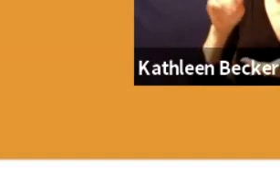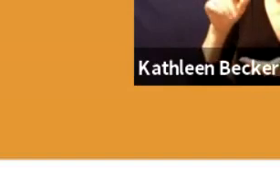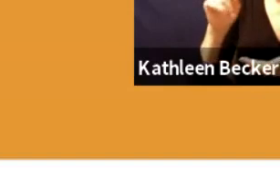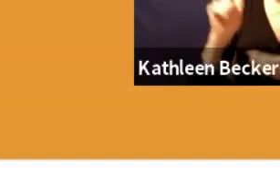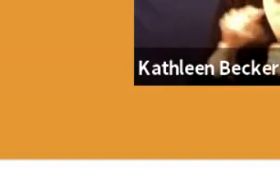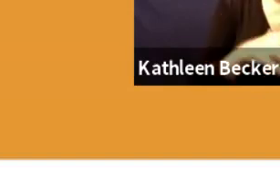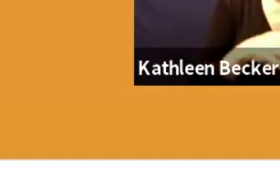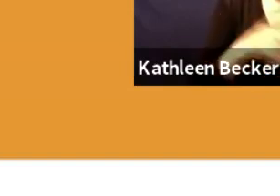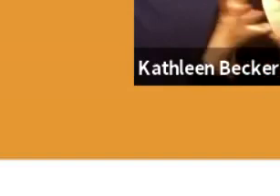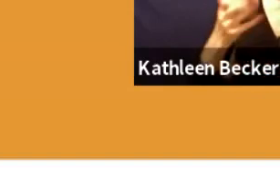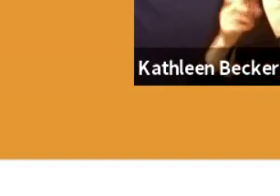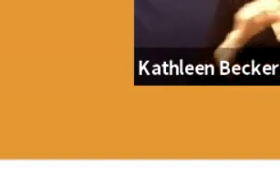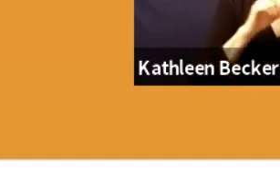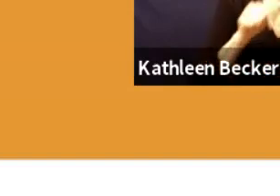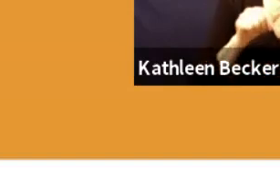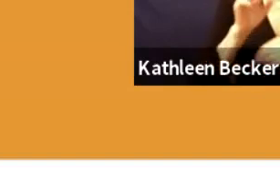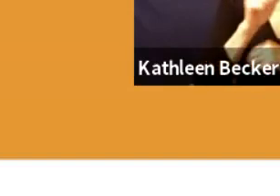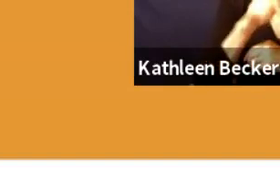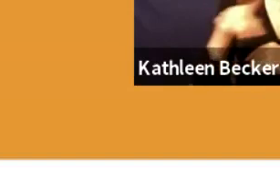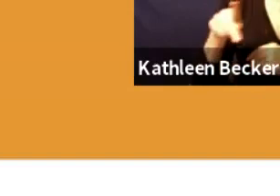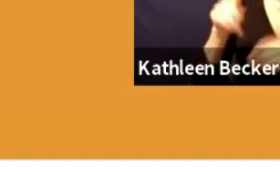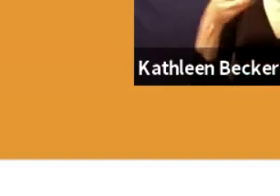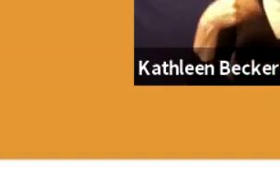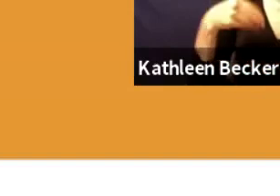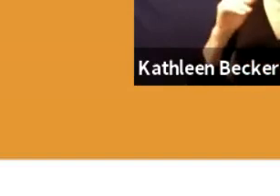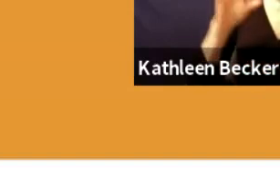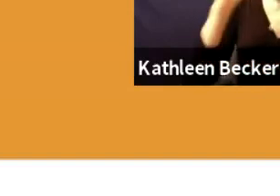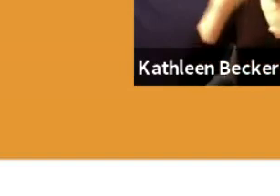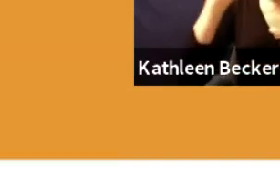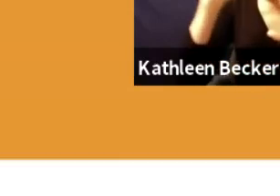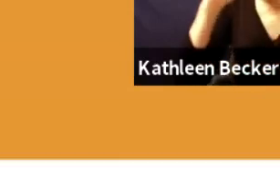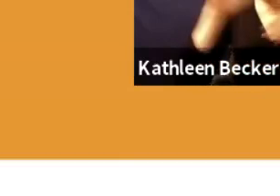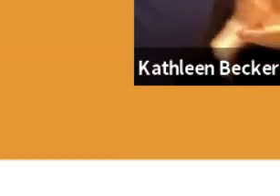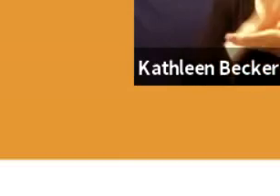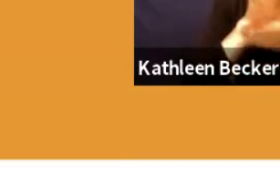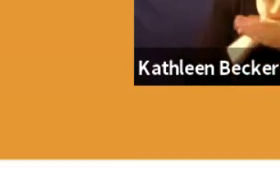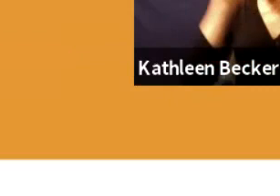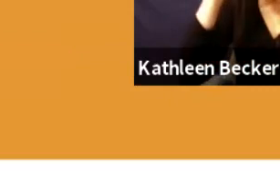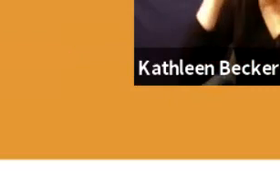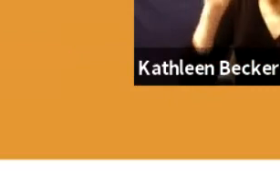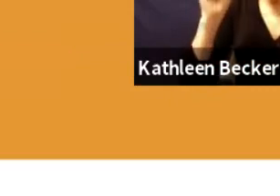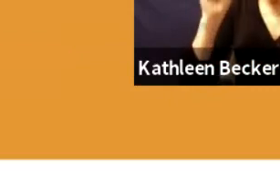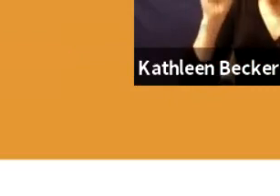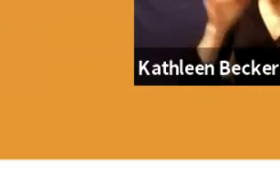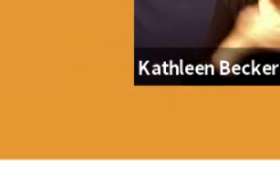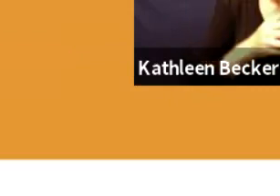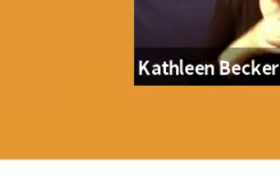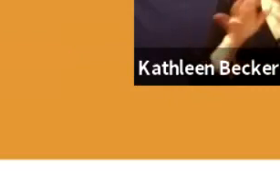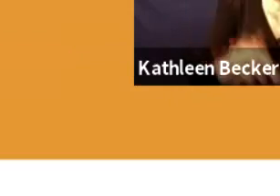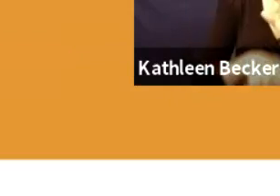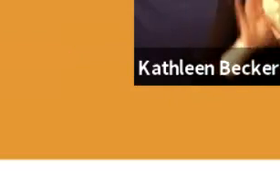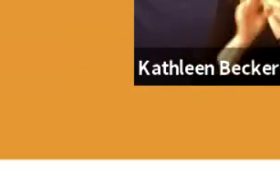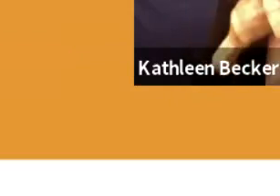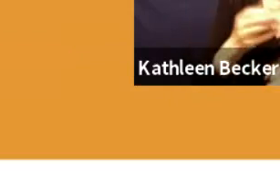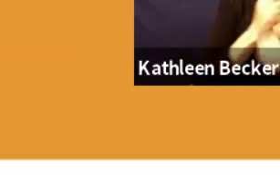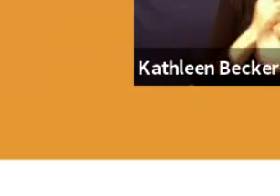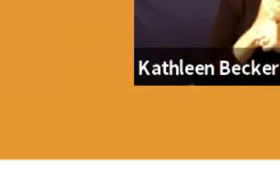You will want to go to the App Store and search for Paper Education and select Get.